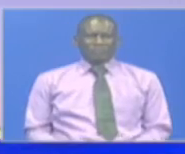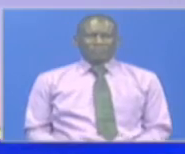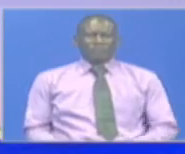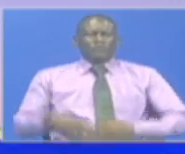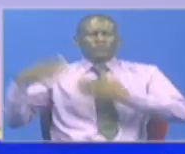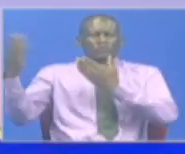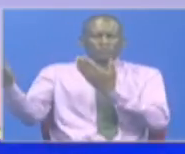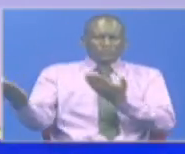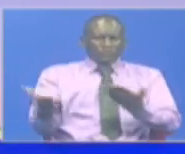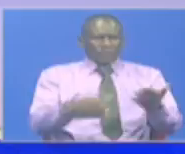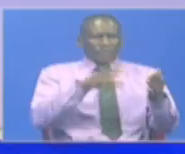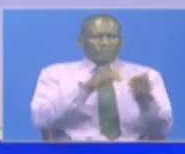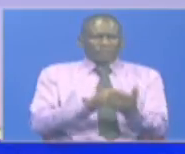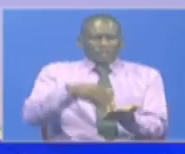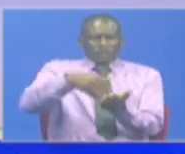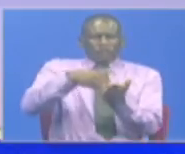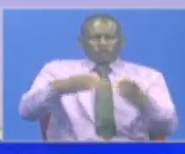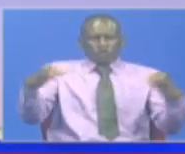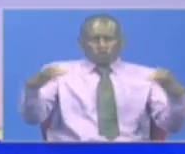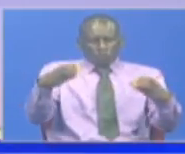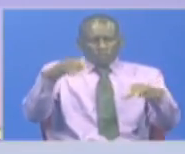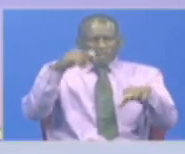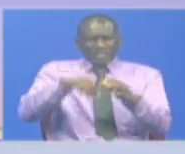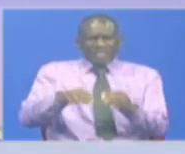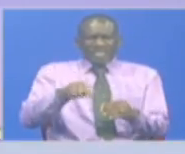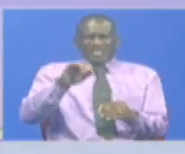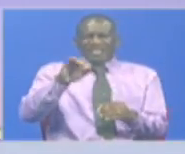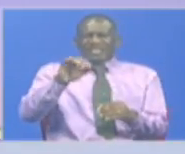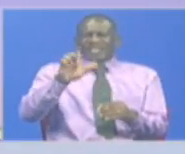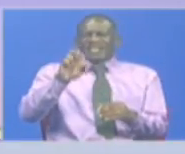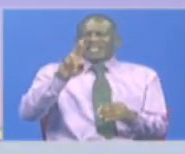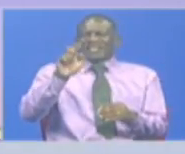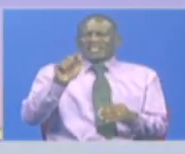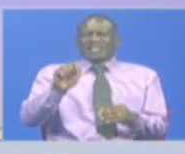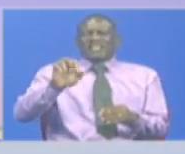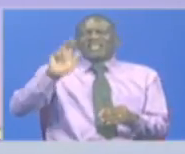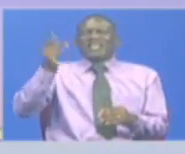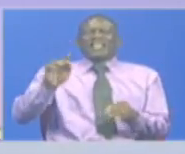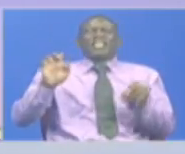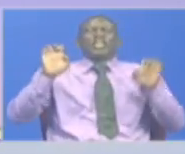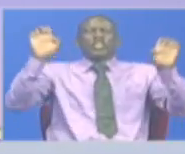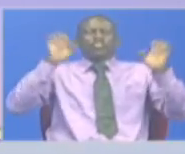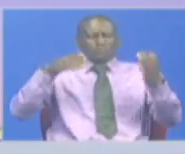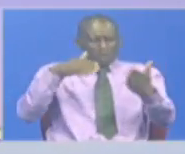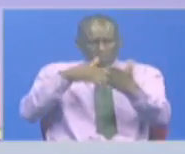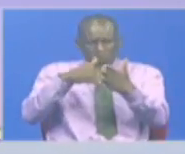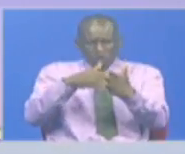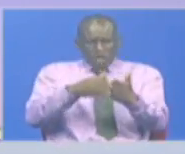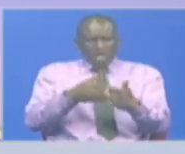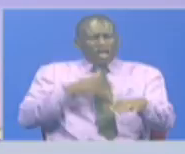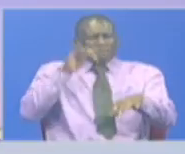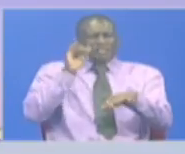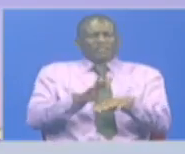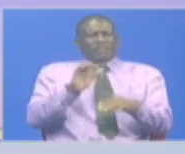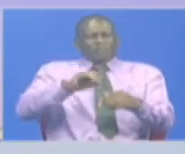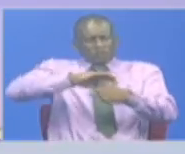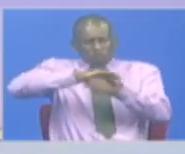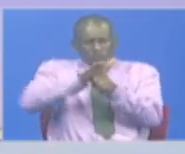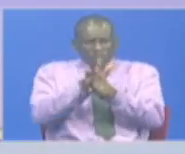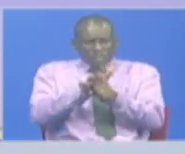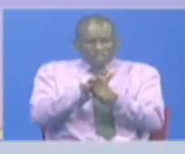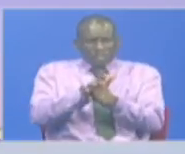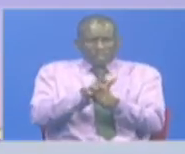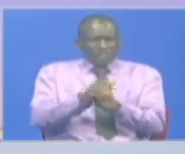Welcome back. Vulnerable communities in Ileret along the Kenya-Ethiopia border have been hit hard by the COVID-19